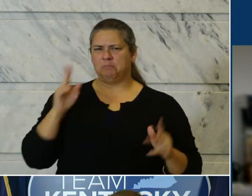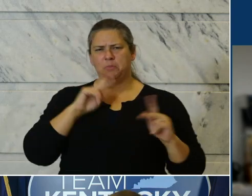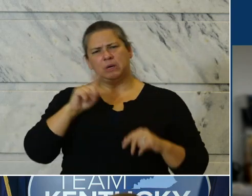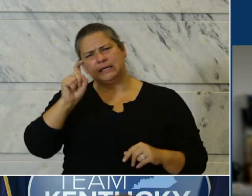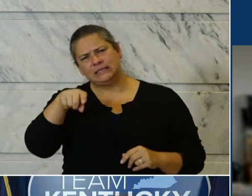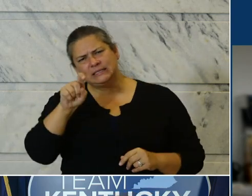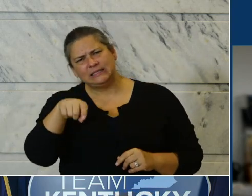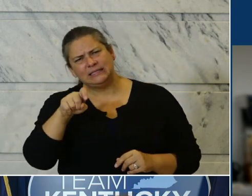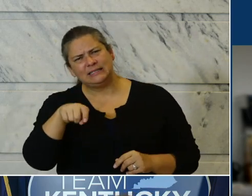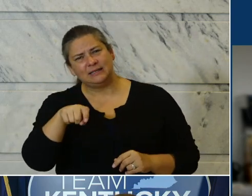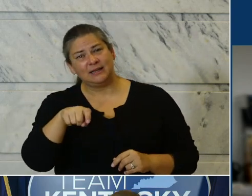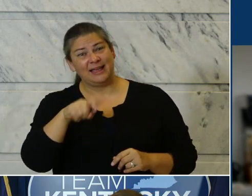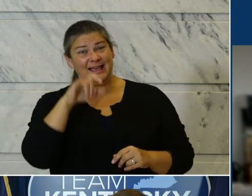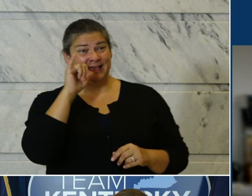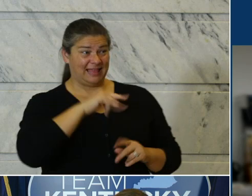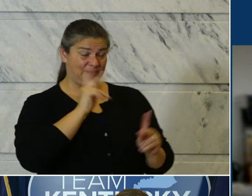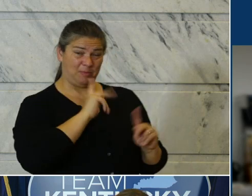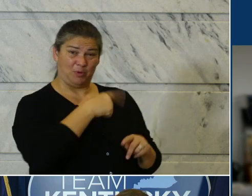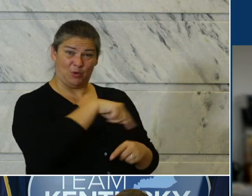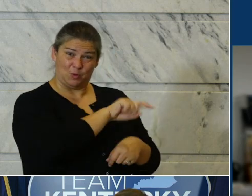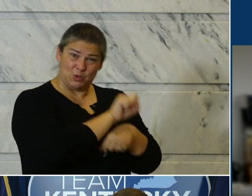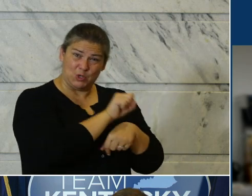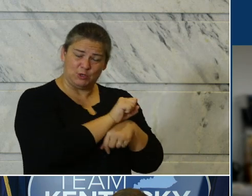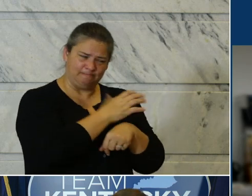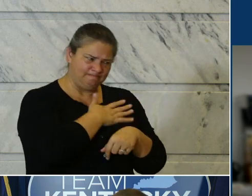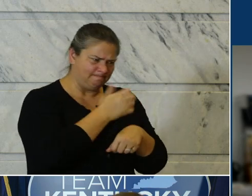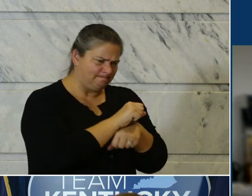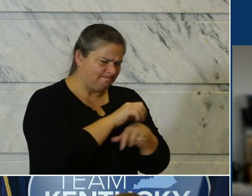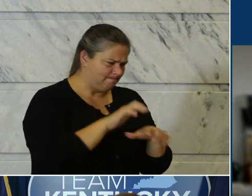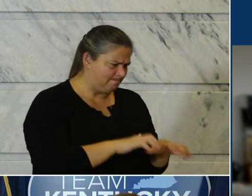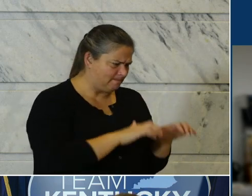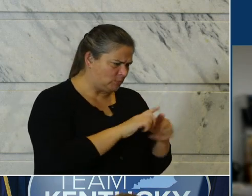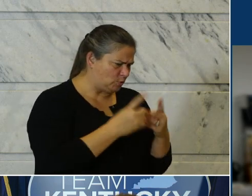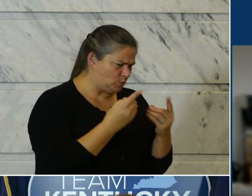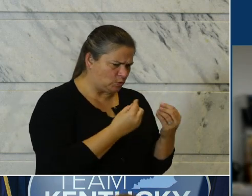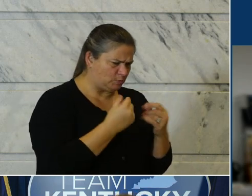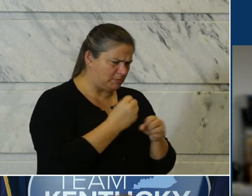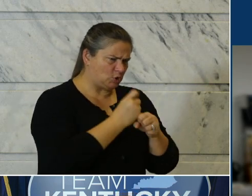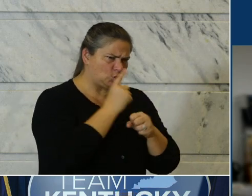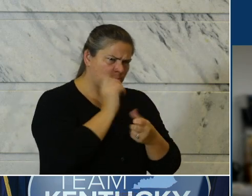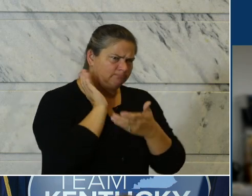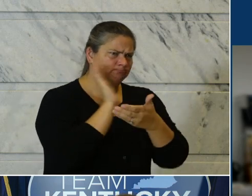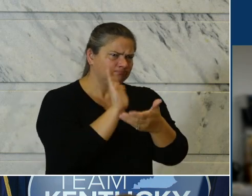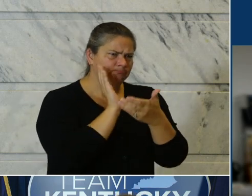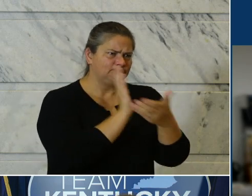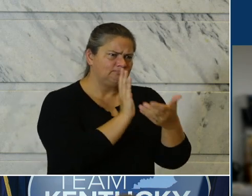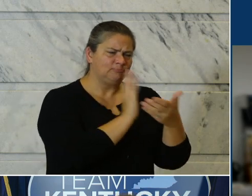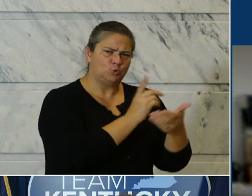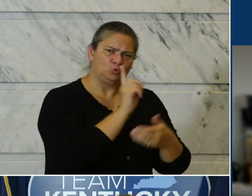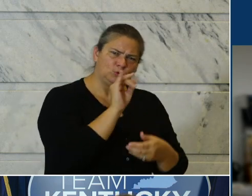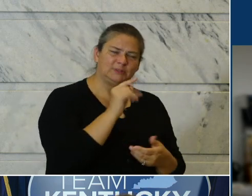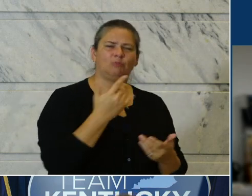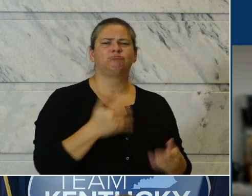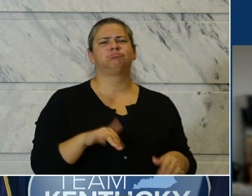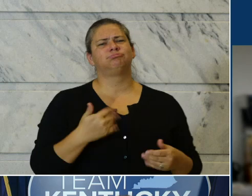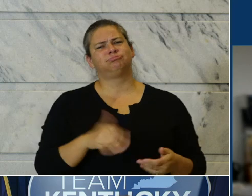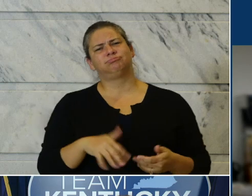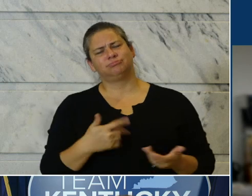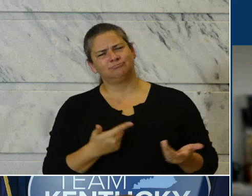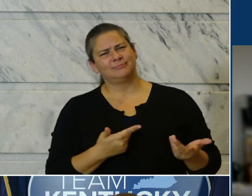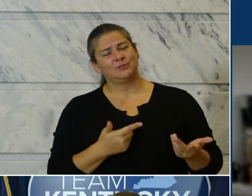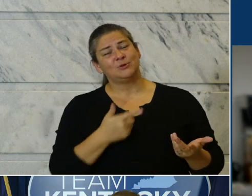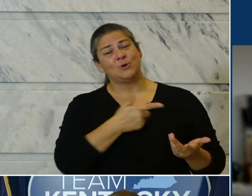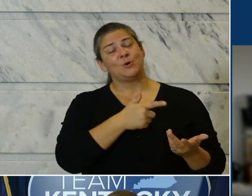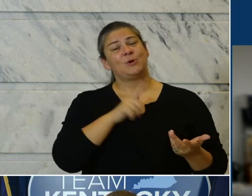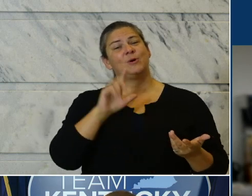like this, it is facilities and places like this that step up to get it done. So to these two ladies, but to everybody in the Capital